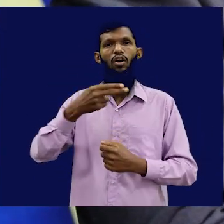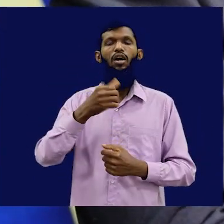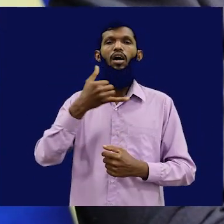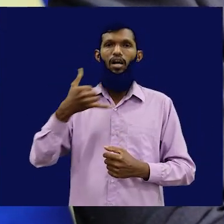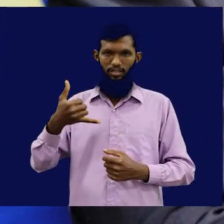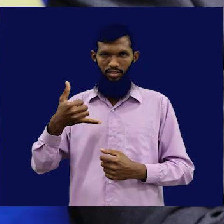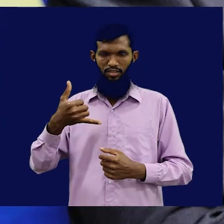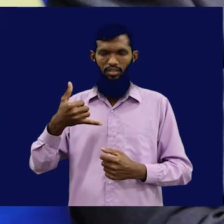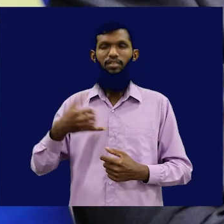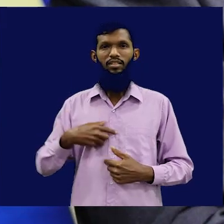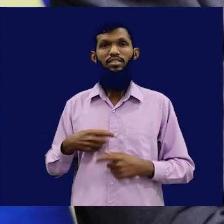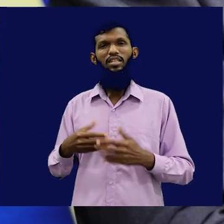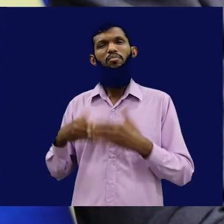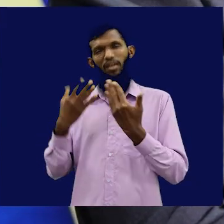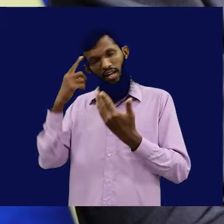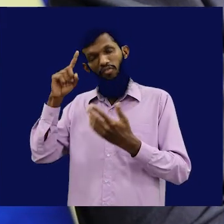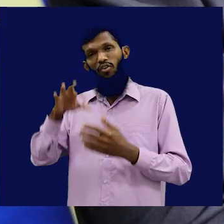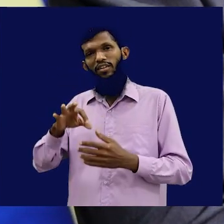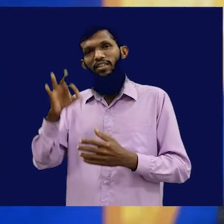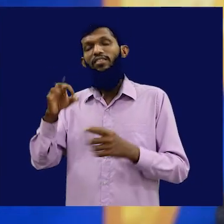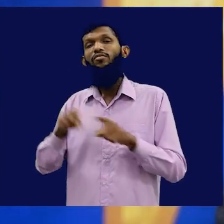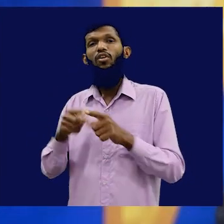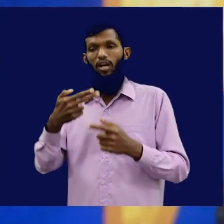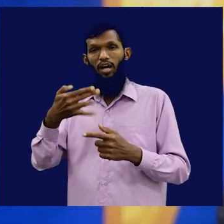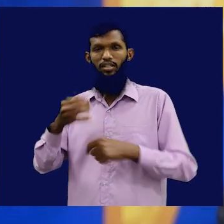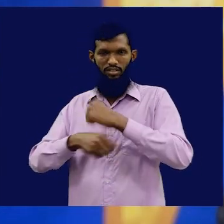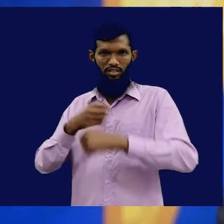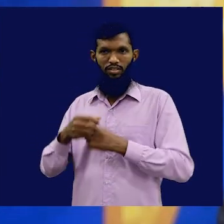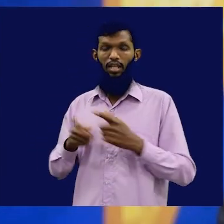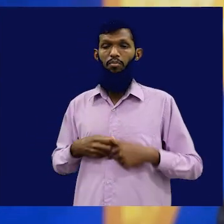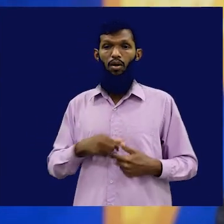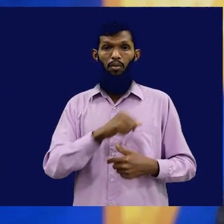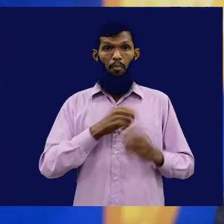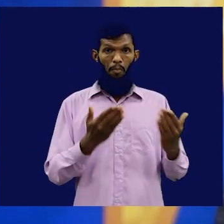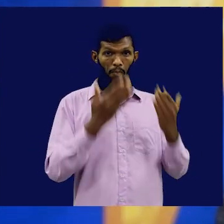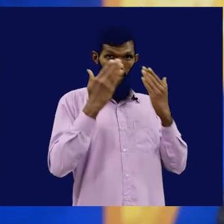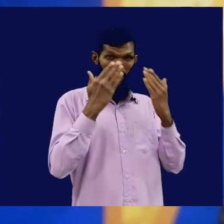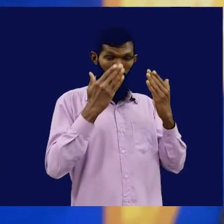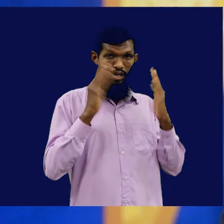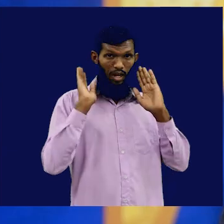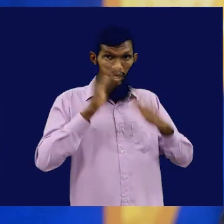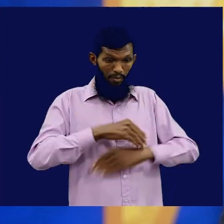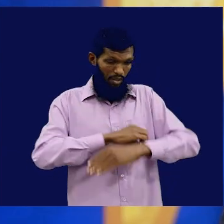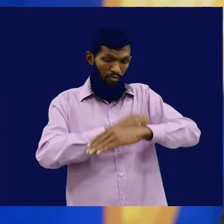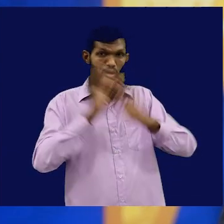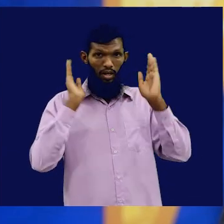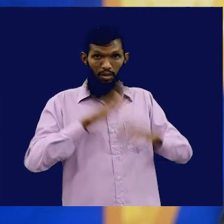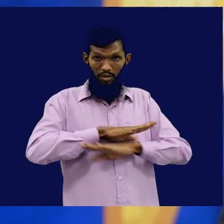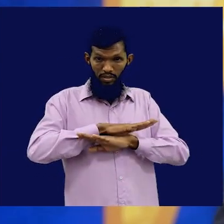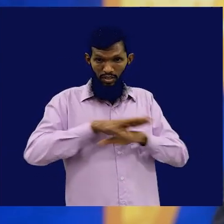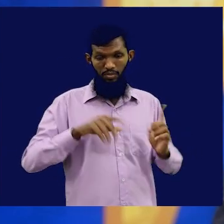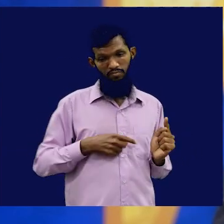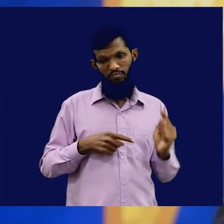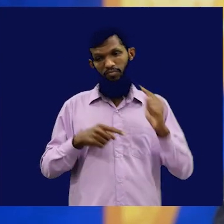Yawm al-Tarwiyah, as said in the Arabic language. He proceeds to Mina after offering Fajr prayer in Makkah